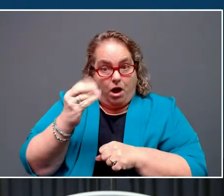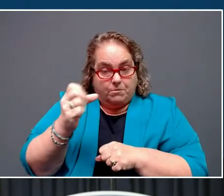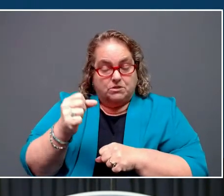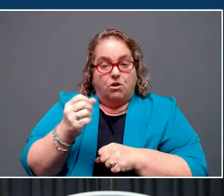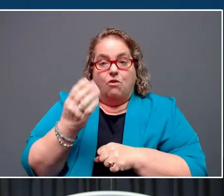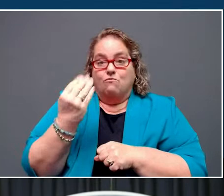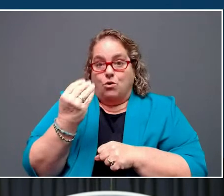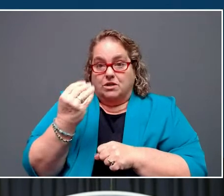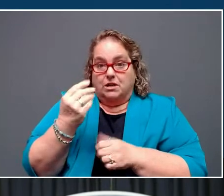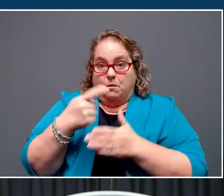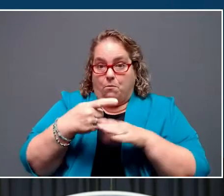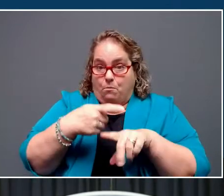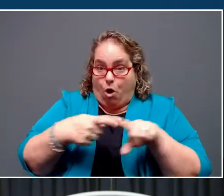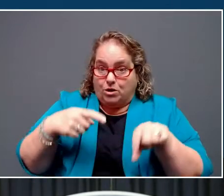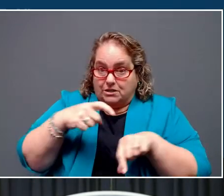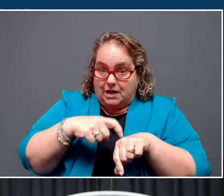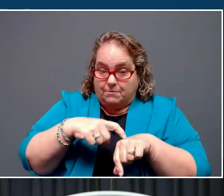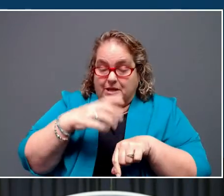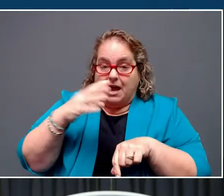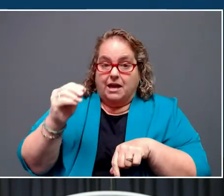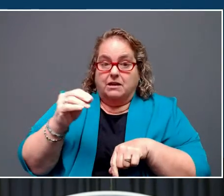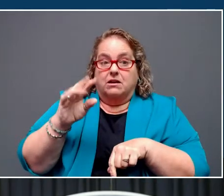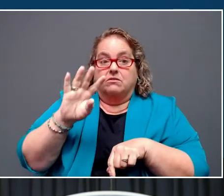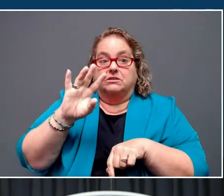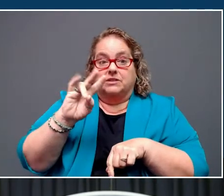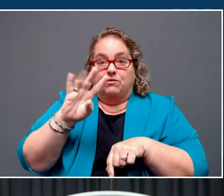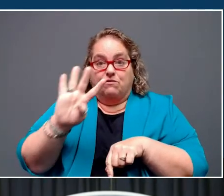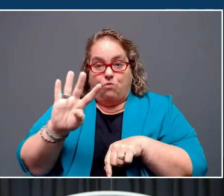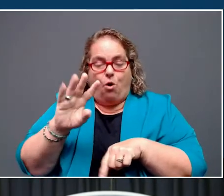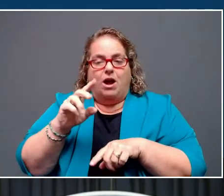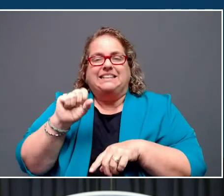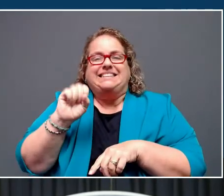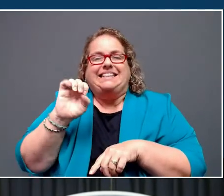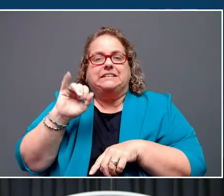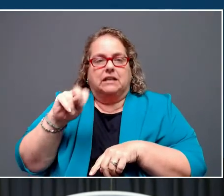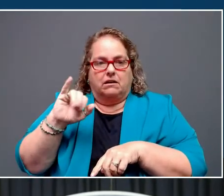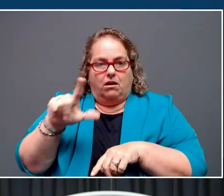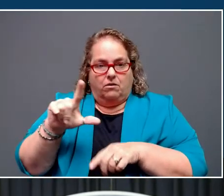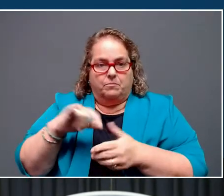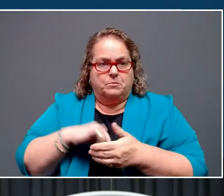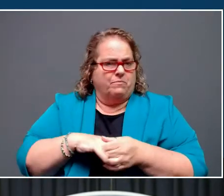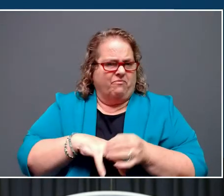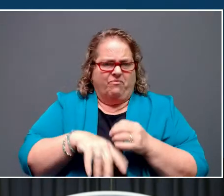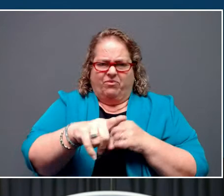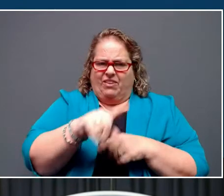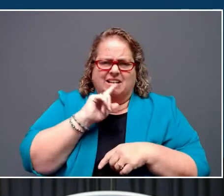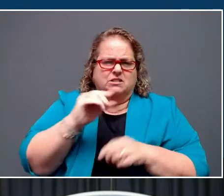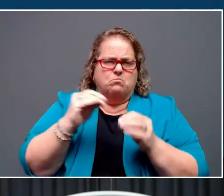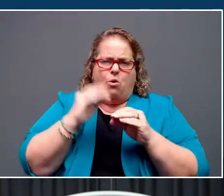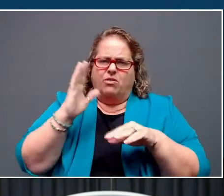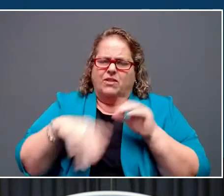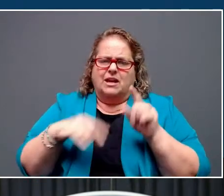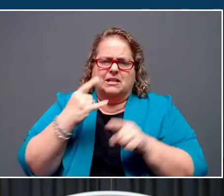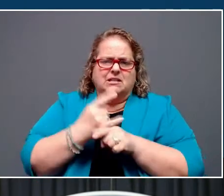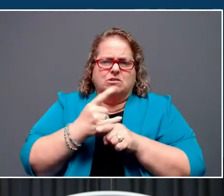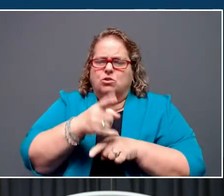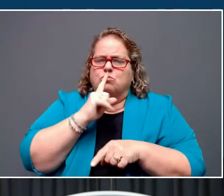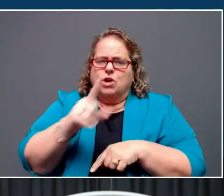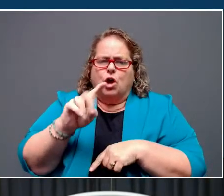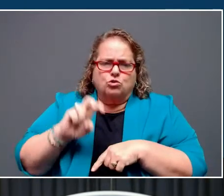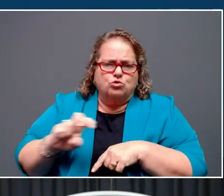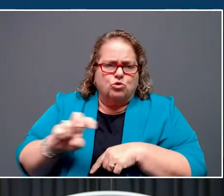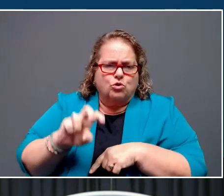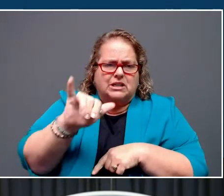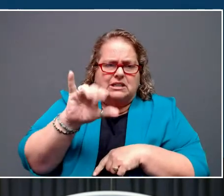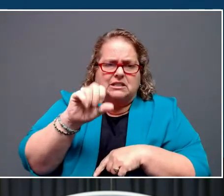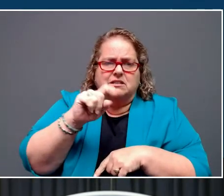roles. And this operation is much more than just a distillery. It is truly a tourist destination that includes an amphitheater